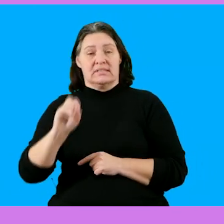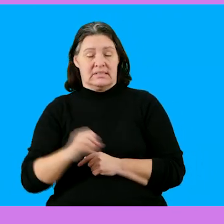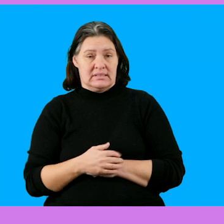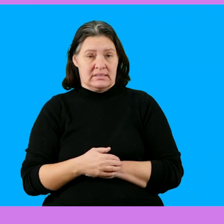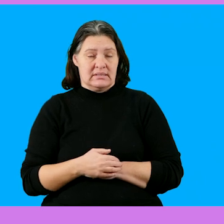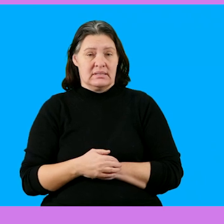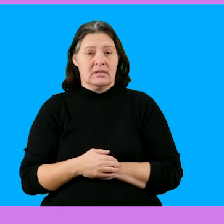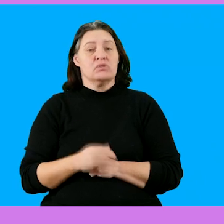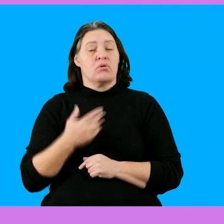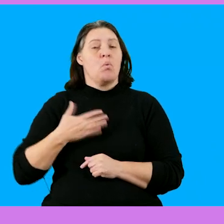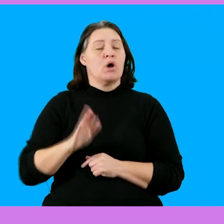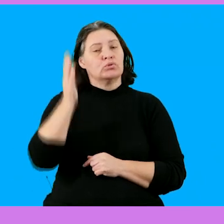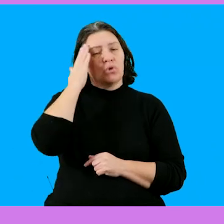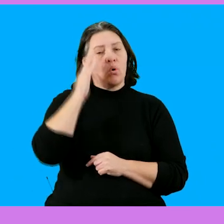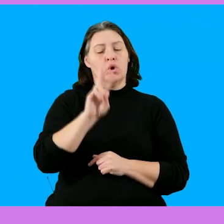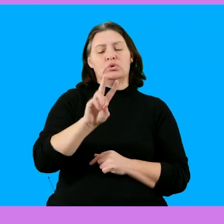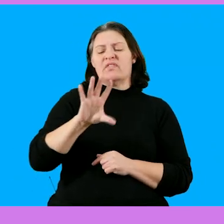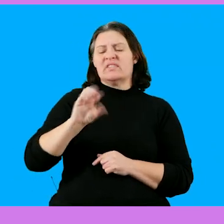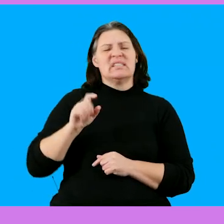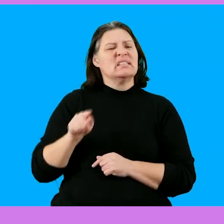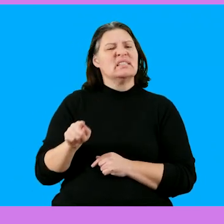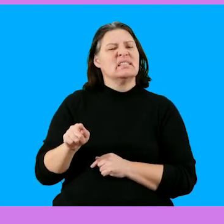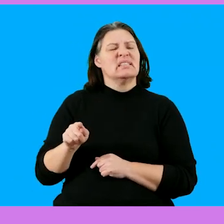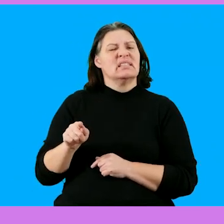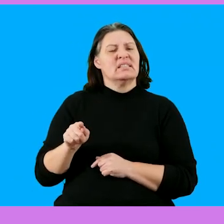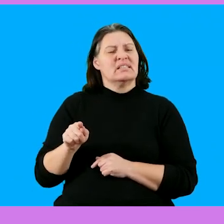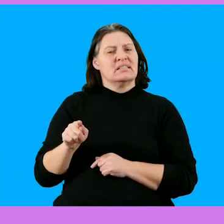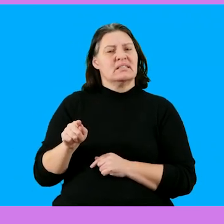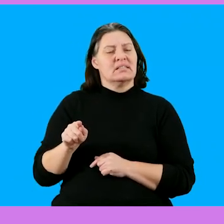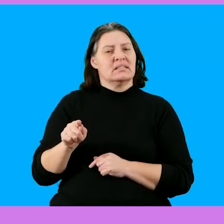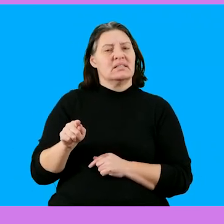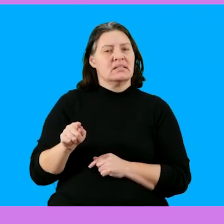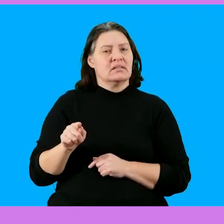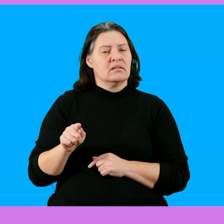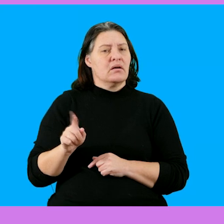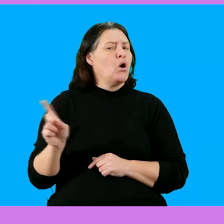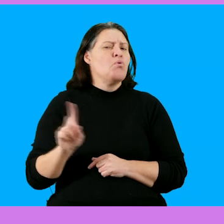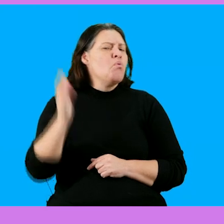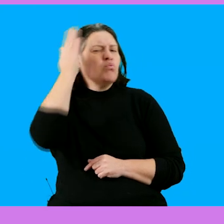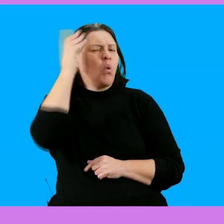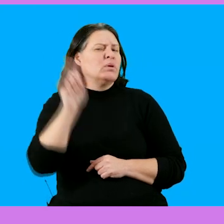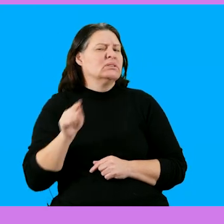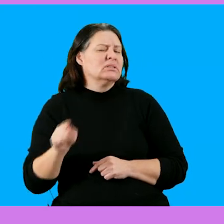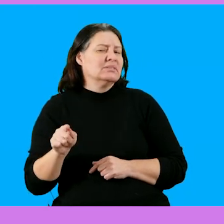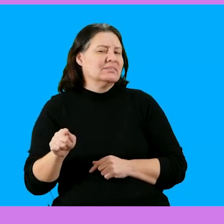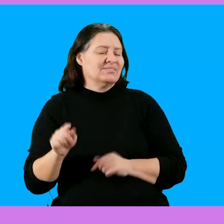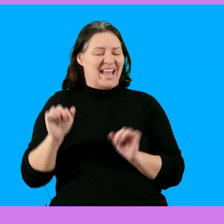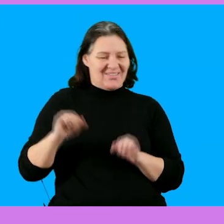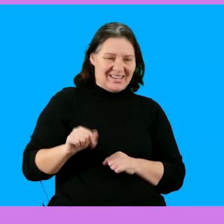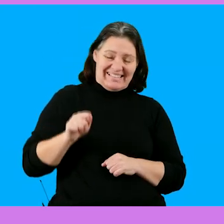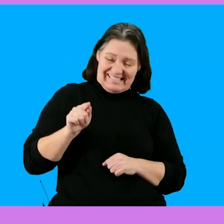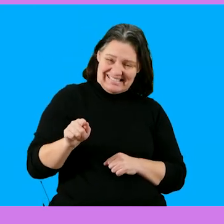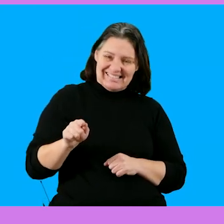1:250. Right, so I would like to know the 250, right, in this ratio is known as what? I